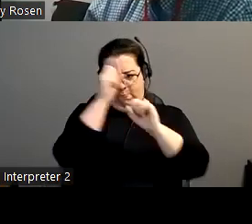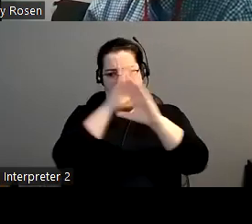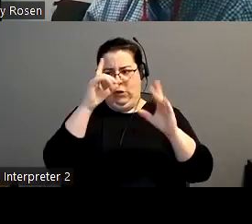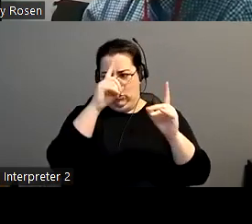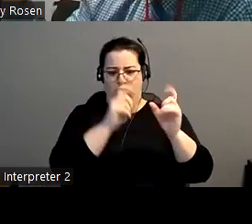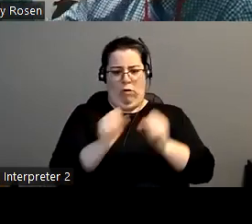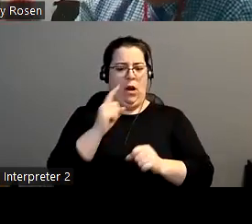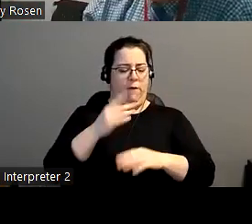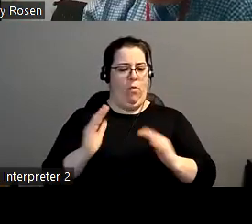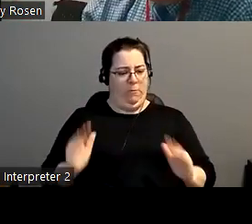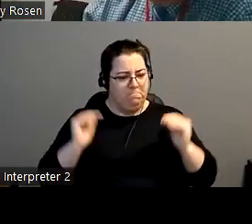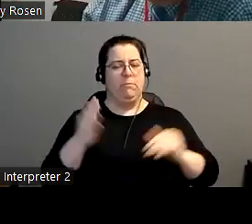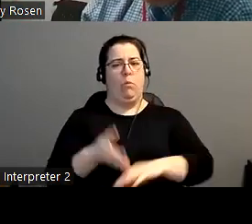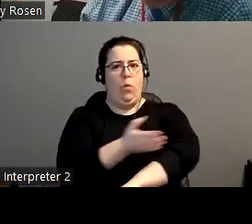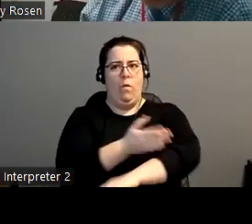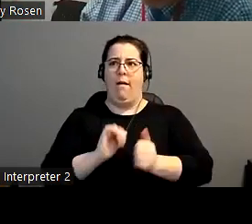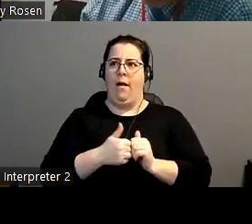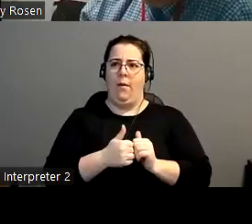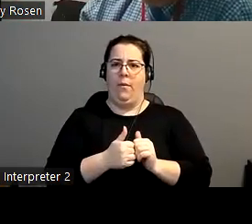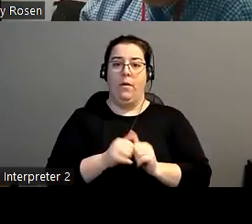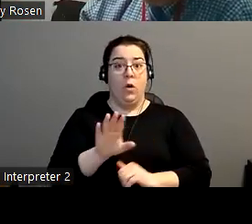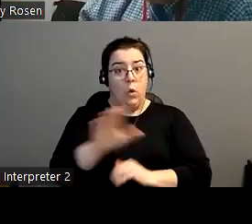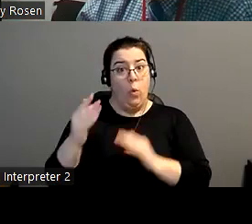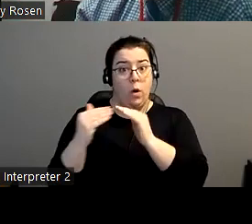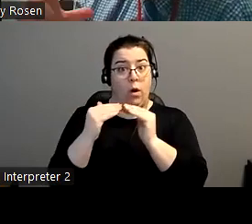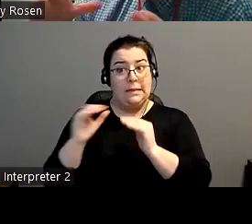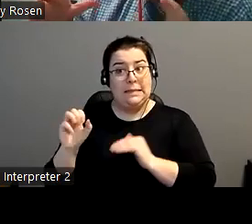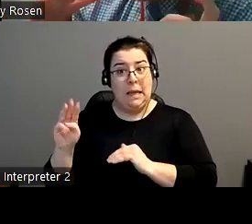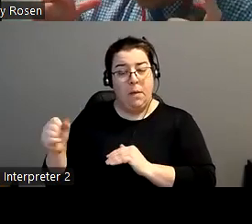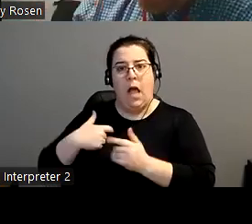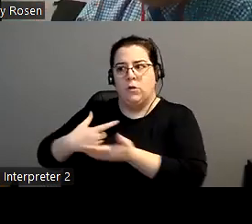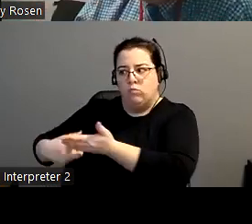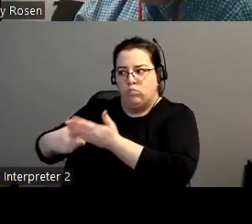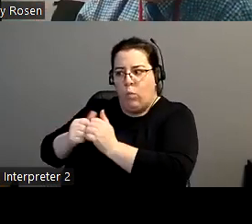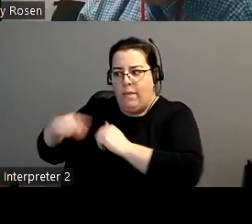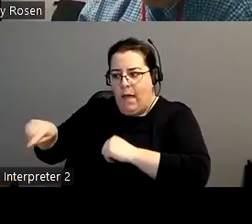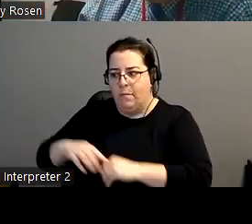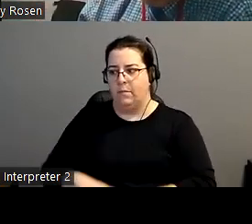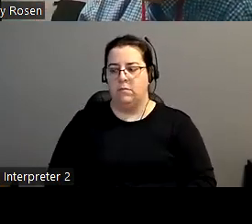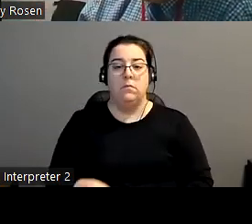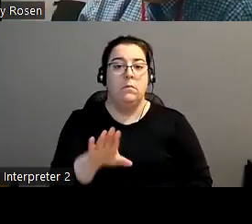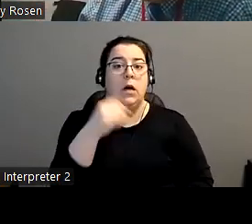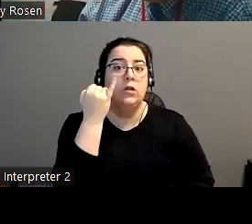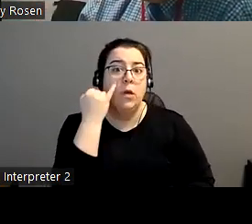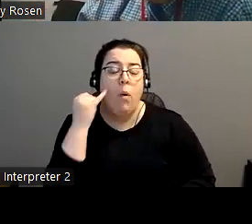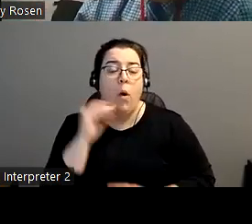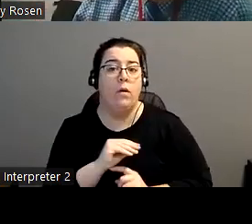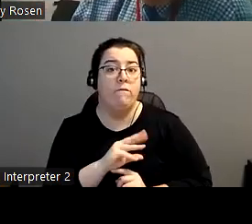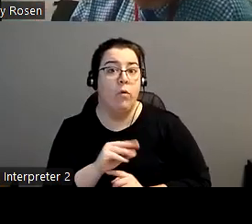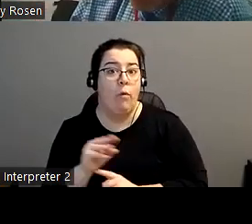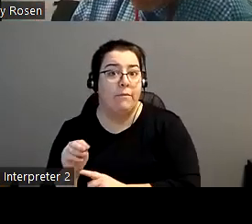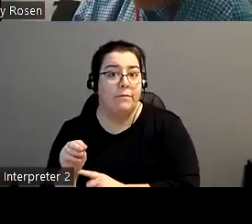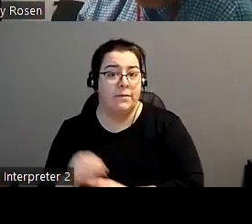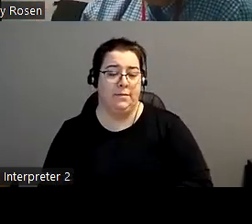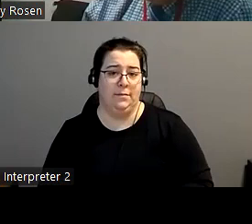about working with your EMS colleagues. What about photographs showing the home environment? What about